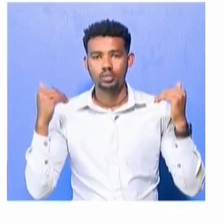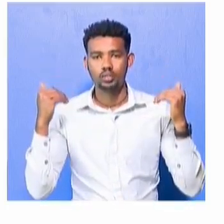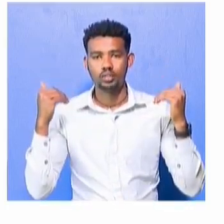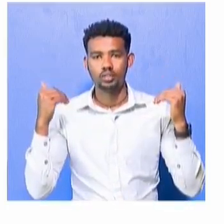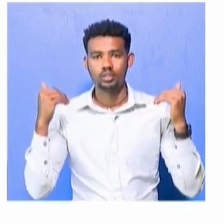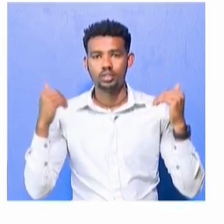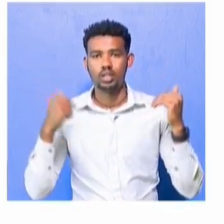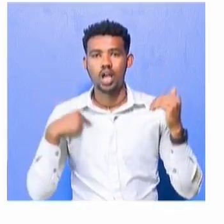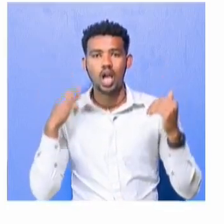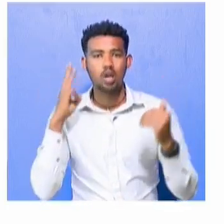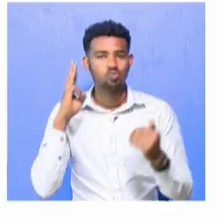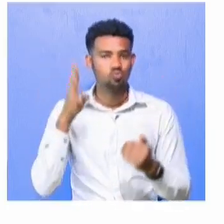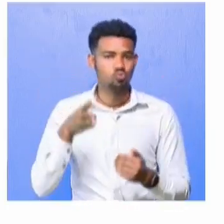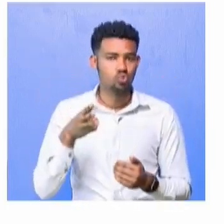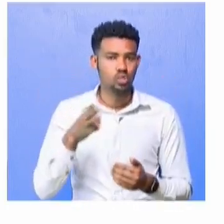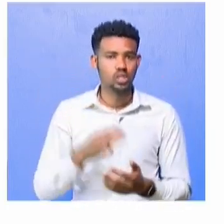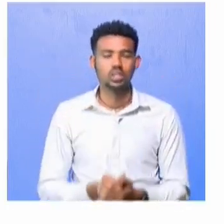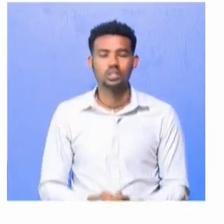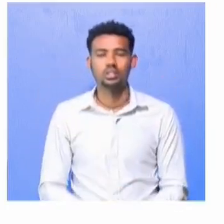I will